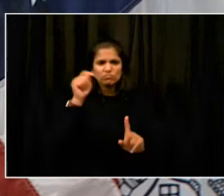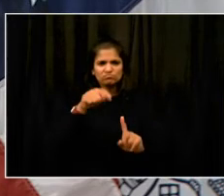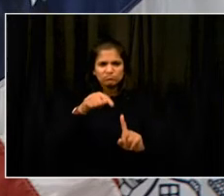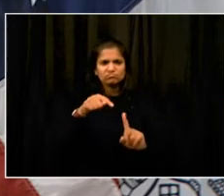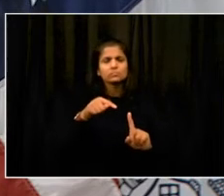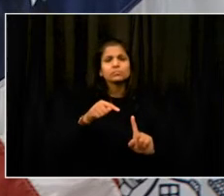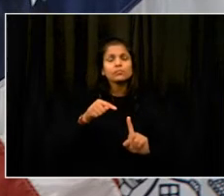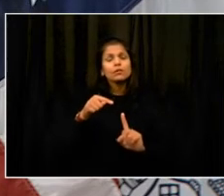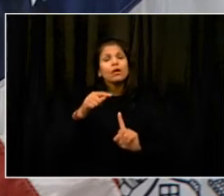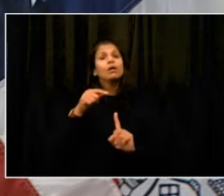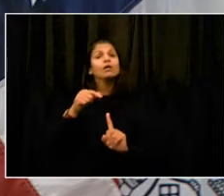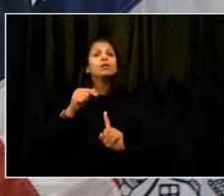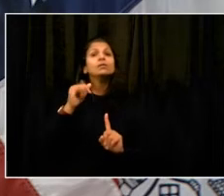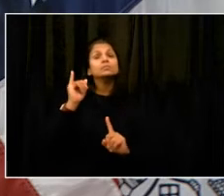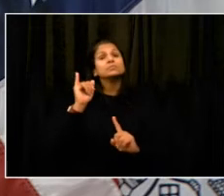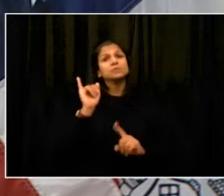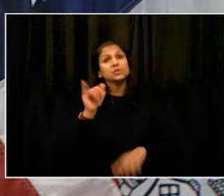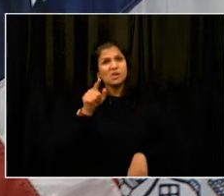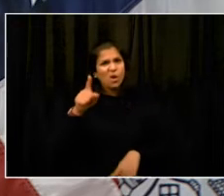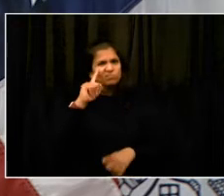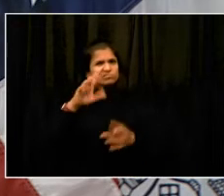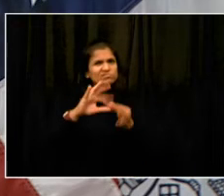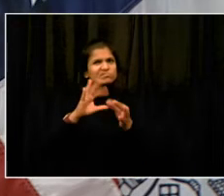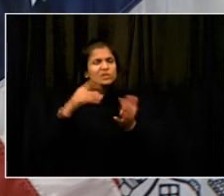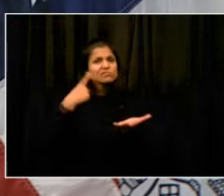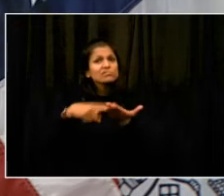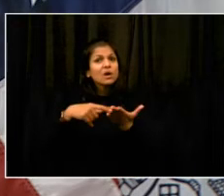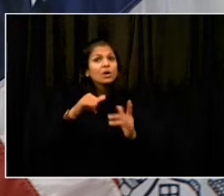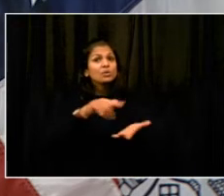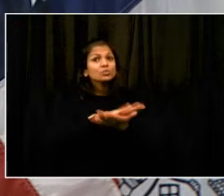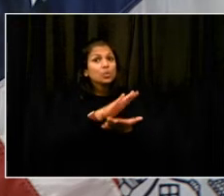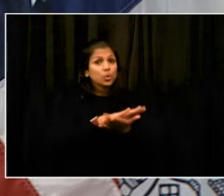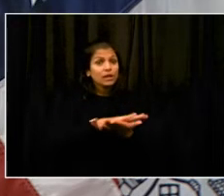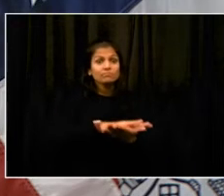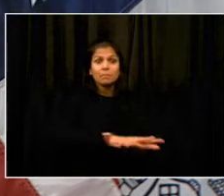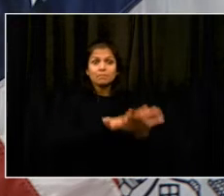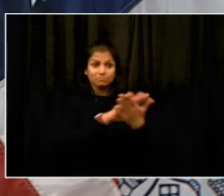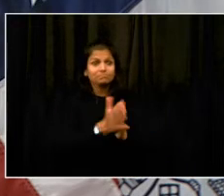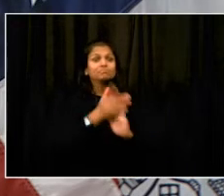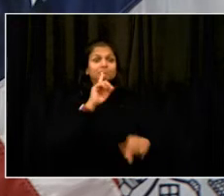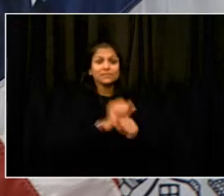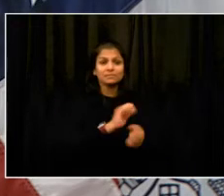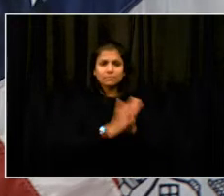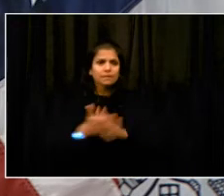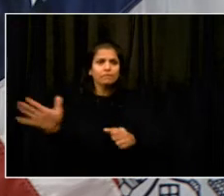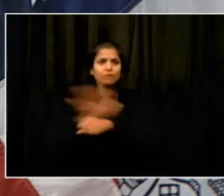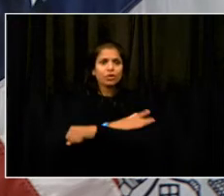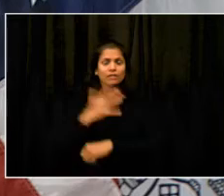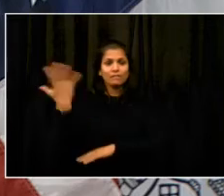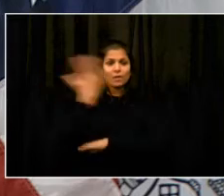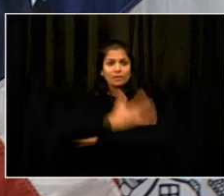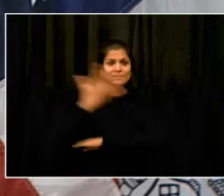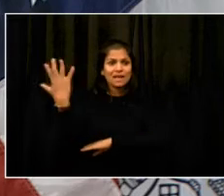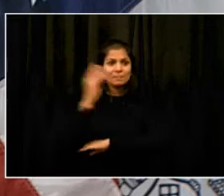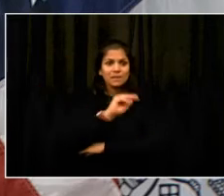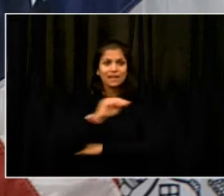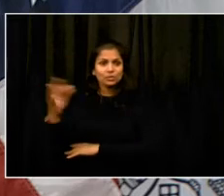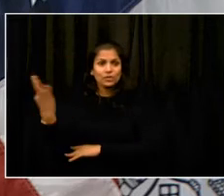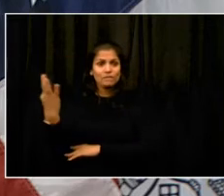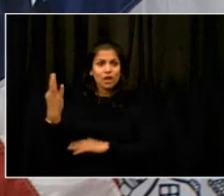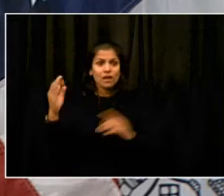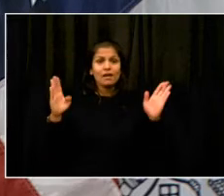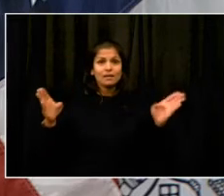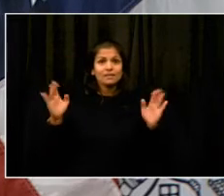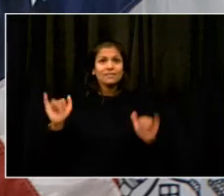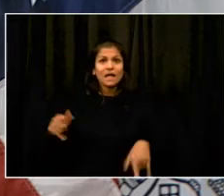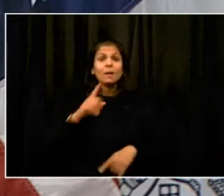possible to go to 5-day in-person learning. We are hearing from principals at various schools across the city saying they just don't have the capacity,